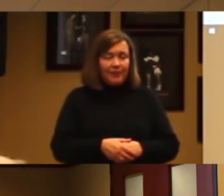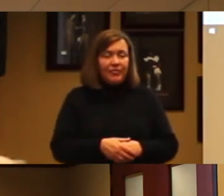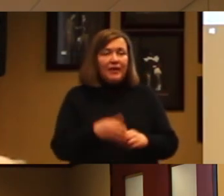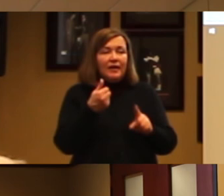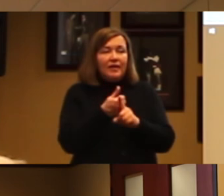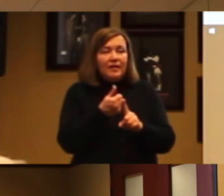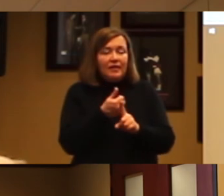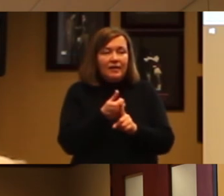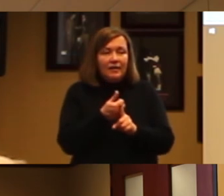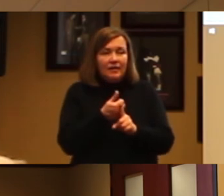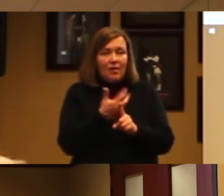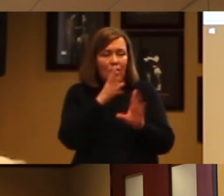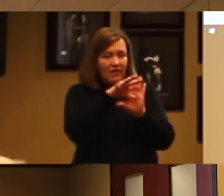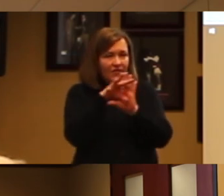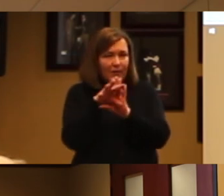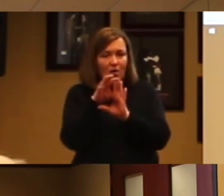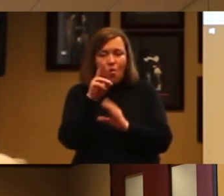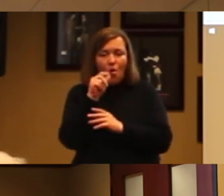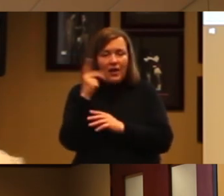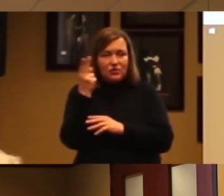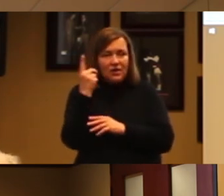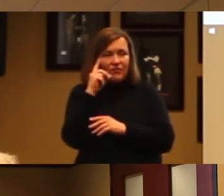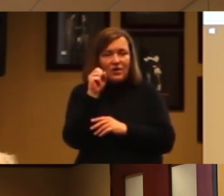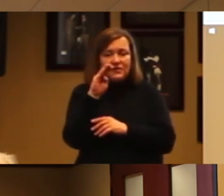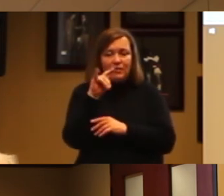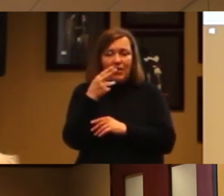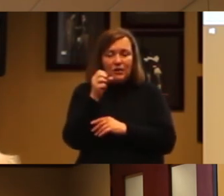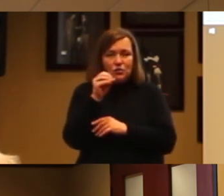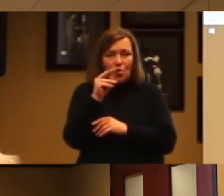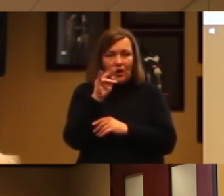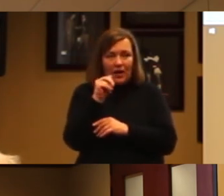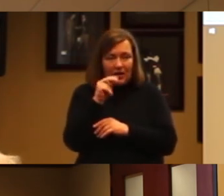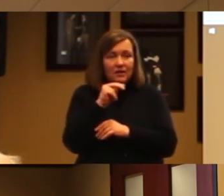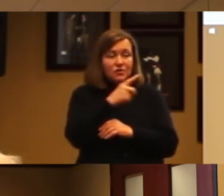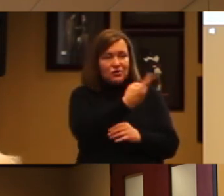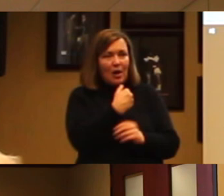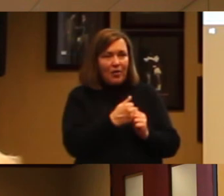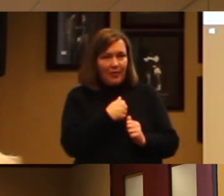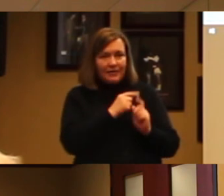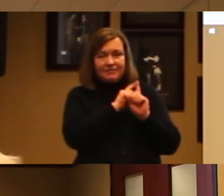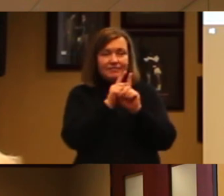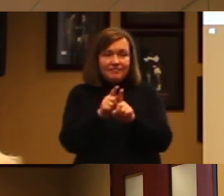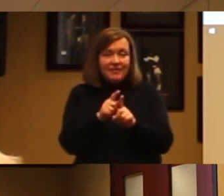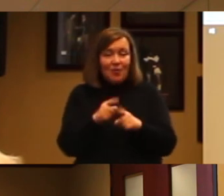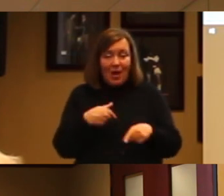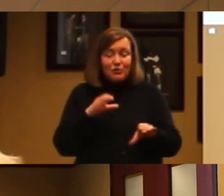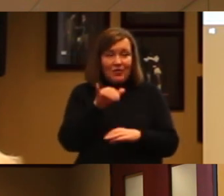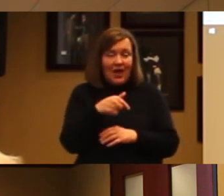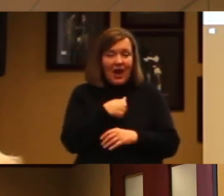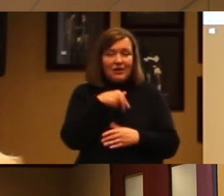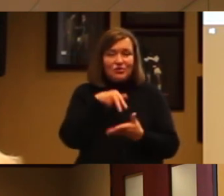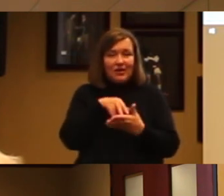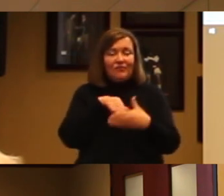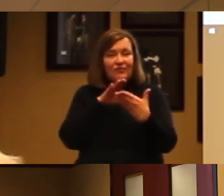done filming oral histories for the Smithsonian. So she came with me, and as I was doing that, I stood in front of